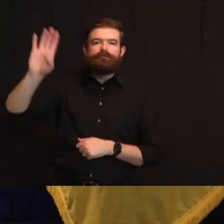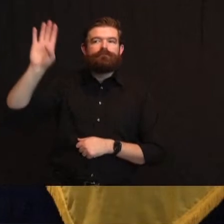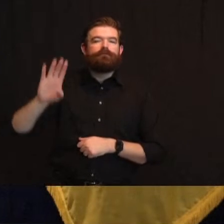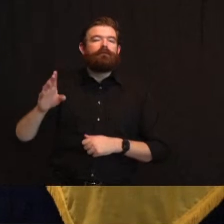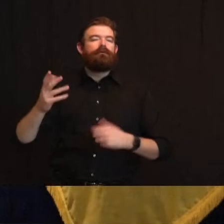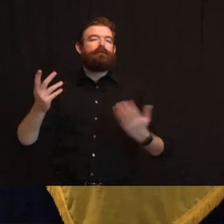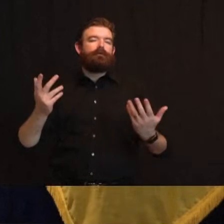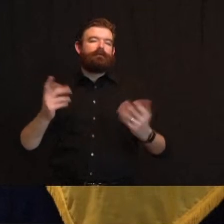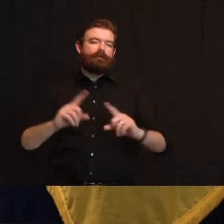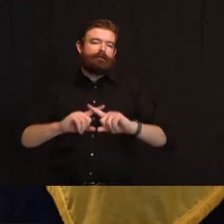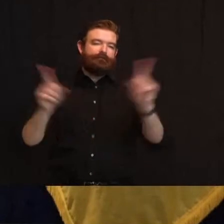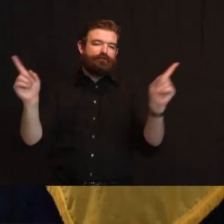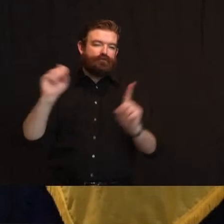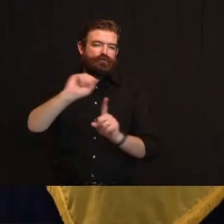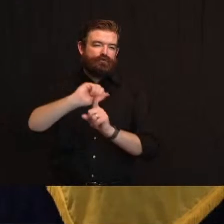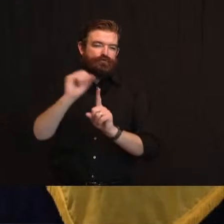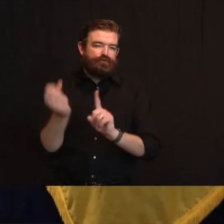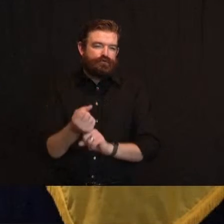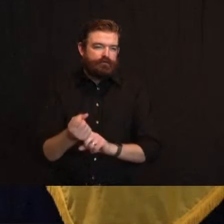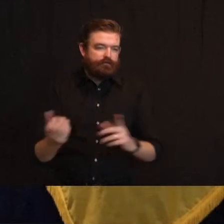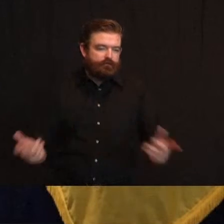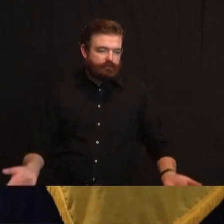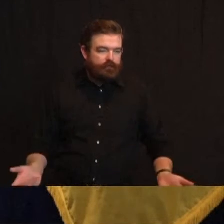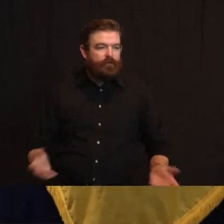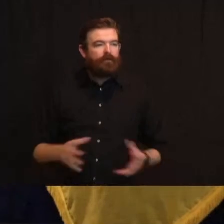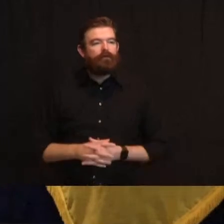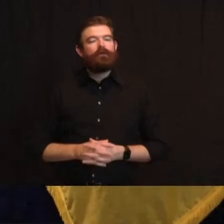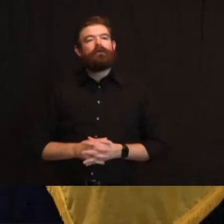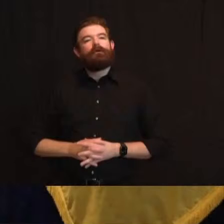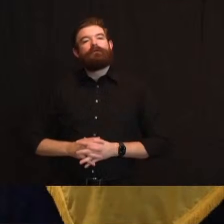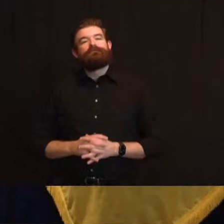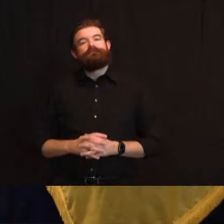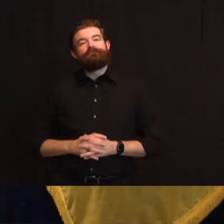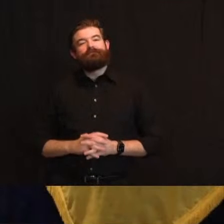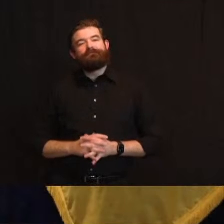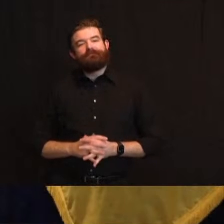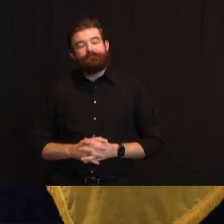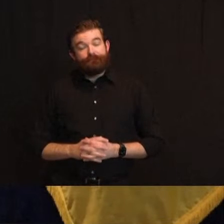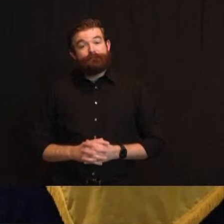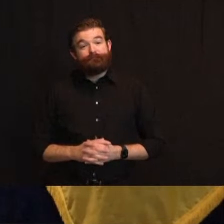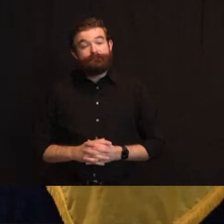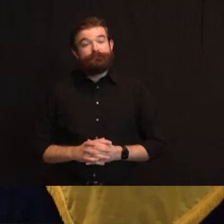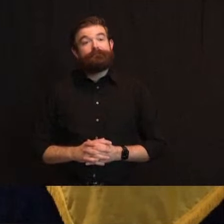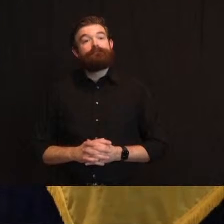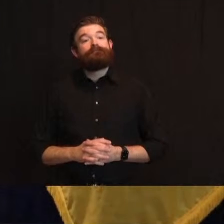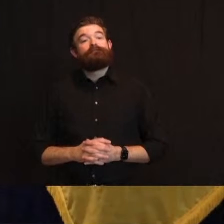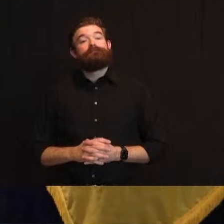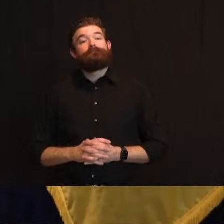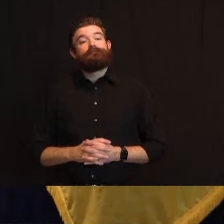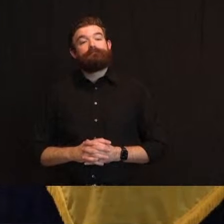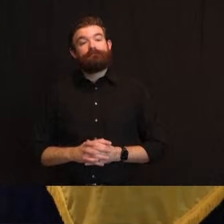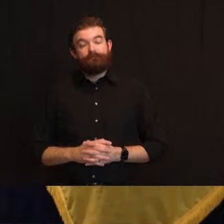With the 70% vaccination in 6 months, is this sort of a best case scenario timeline, or so what's